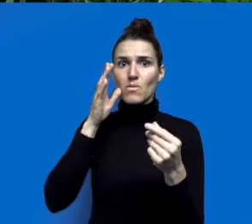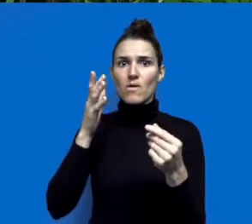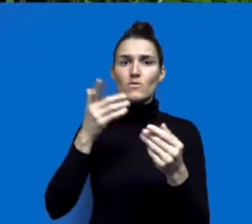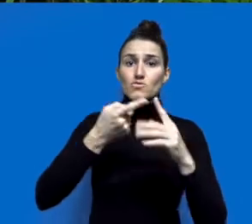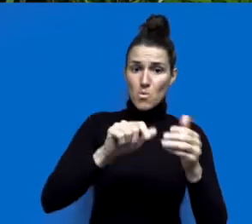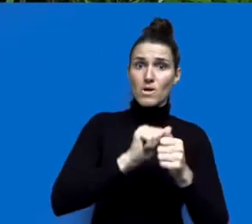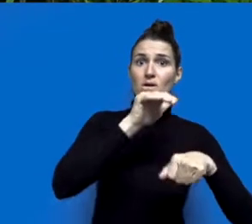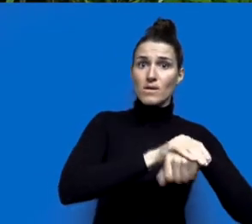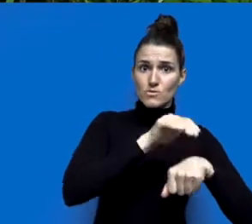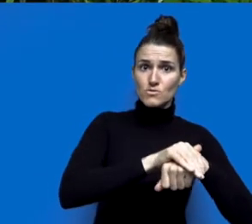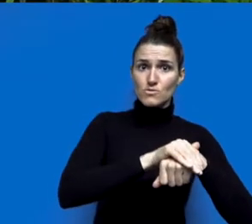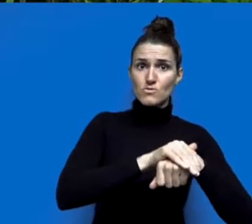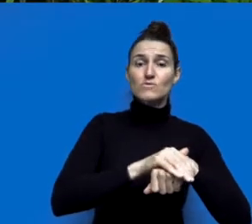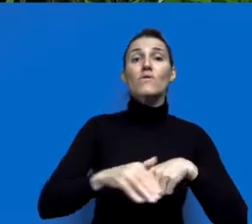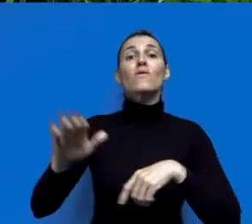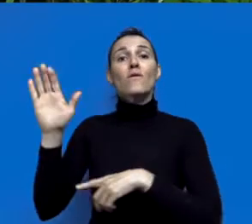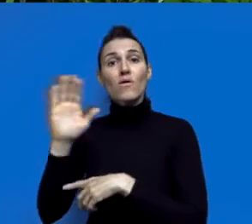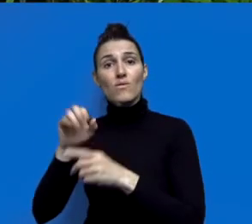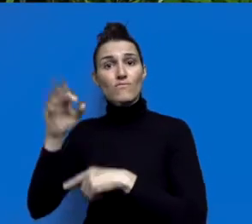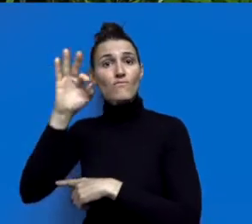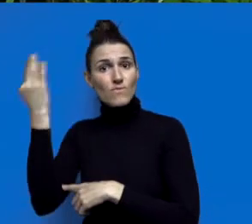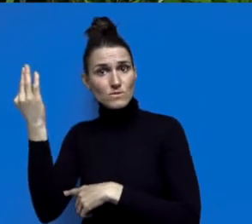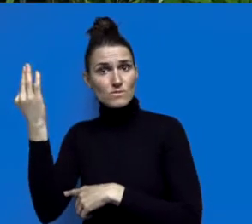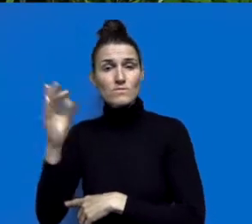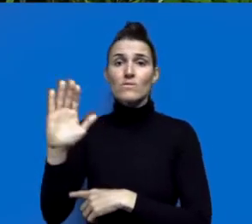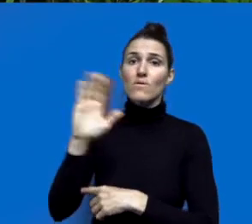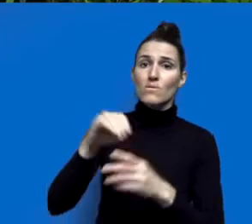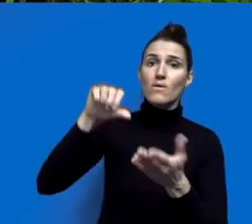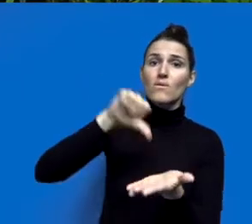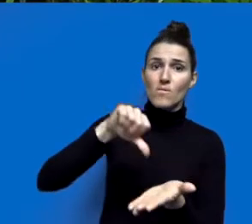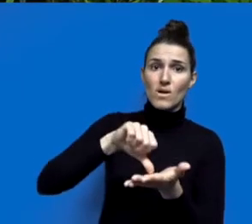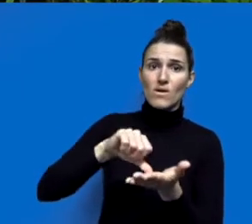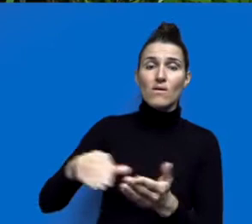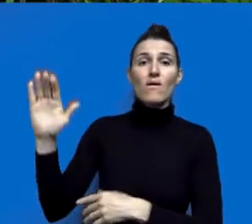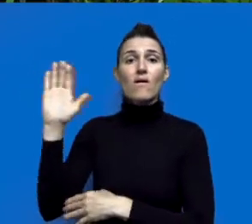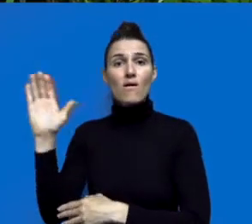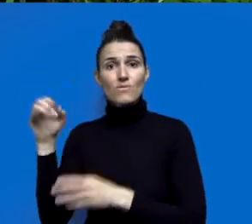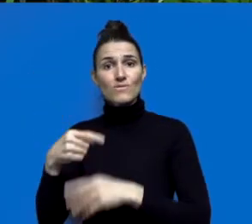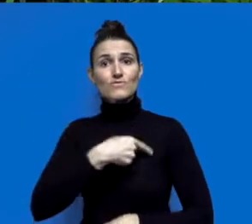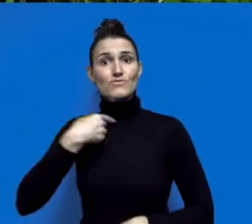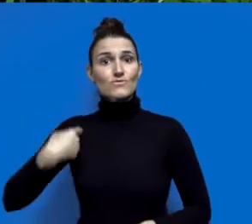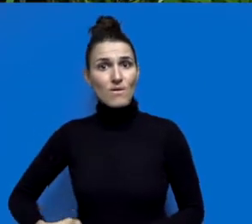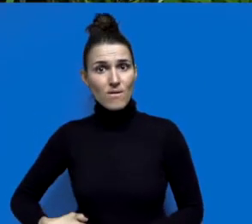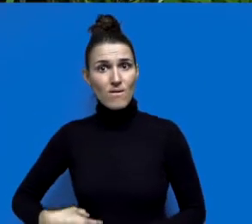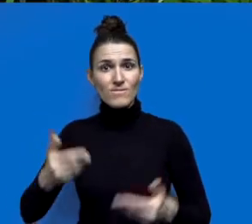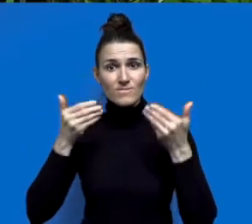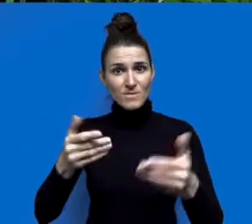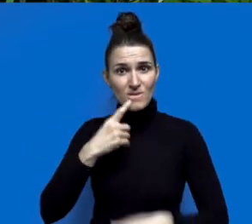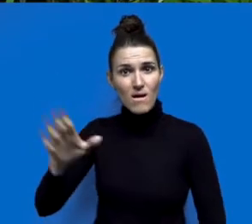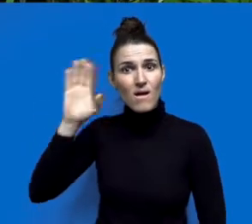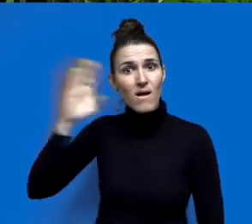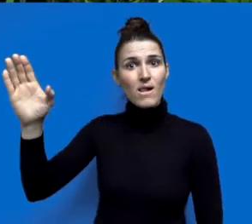with English and then we'll say hello in French. We'll say hello in Arabic and we'll say hello